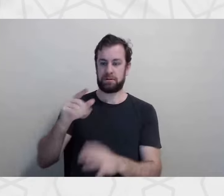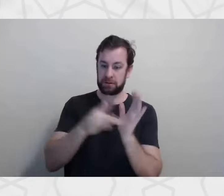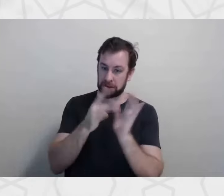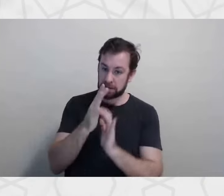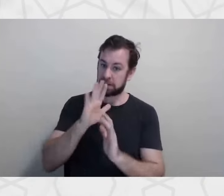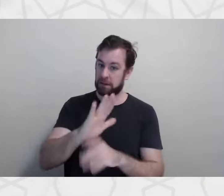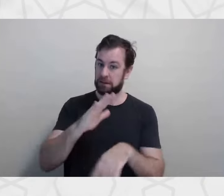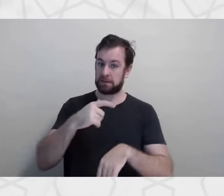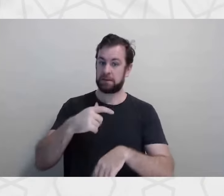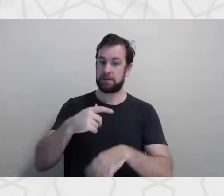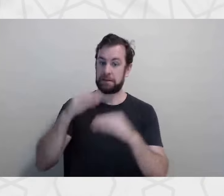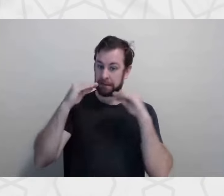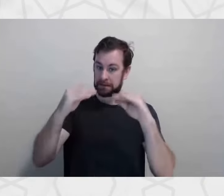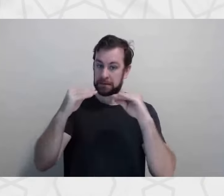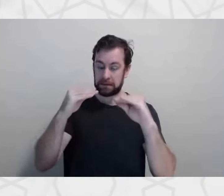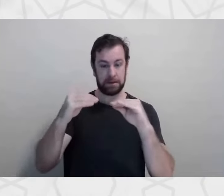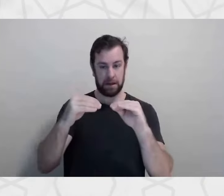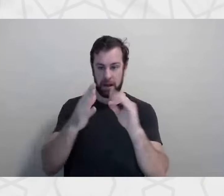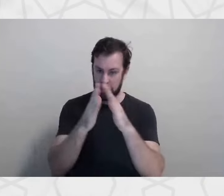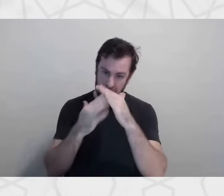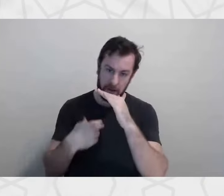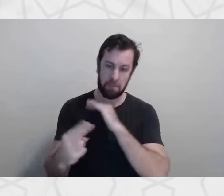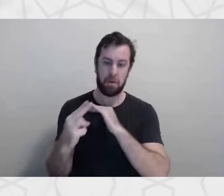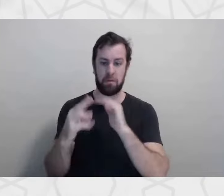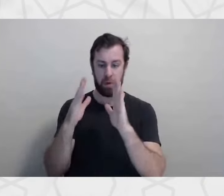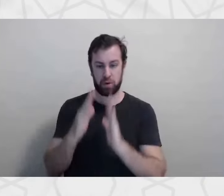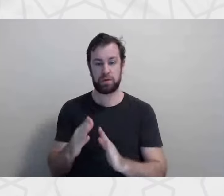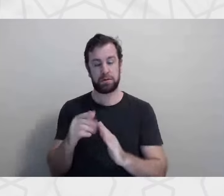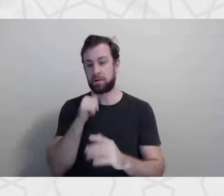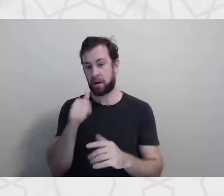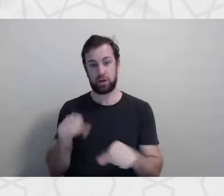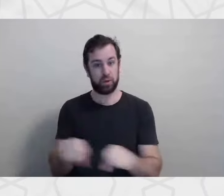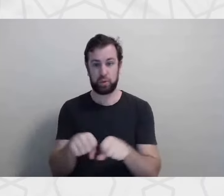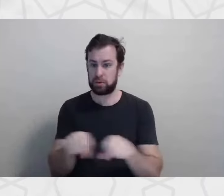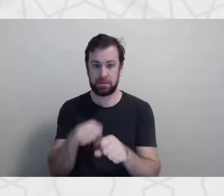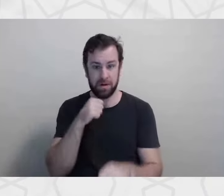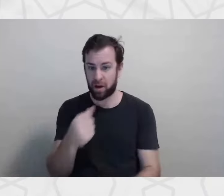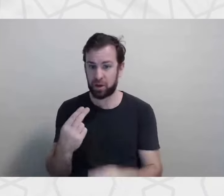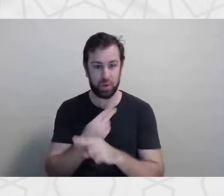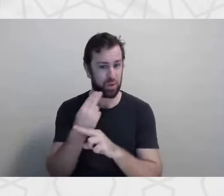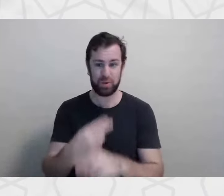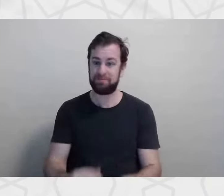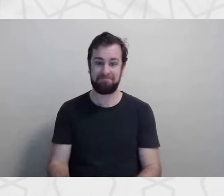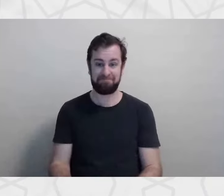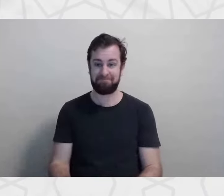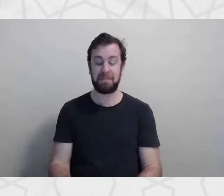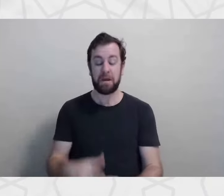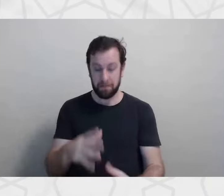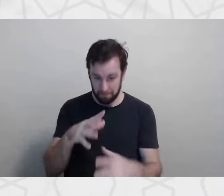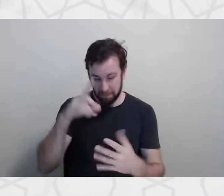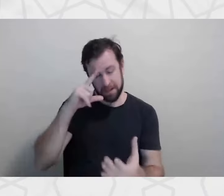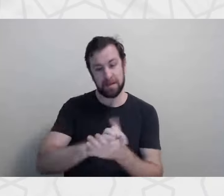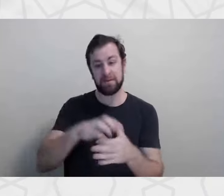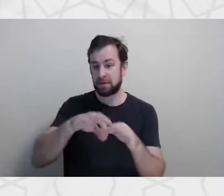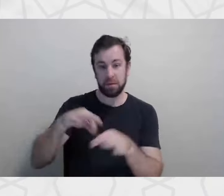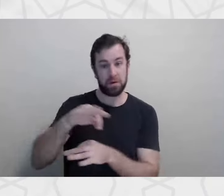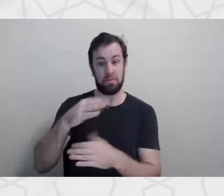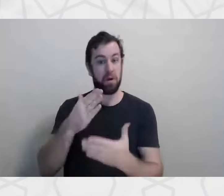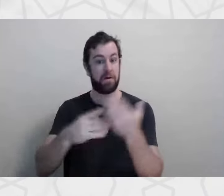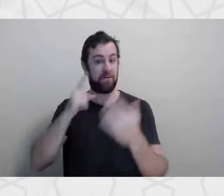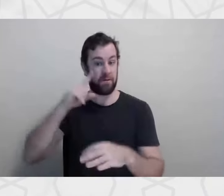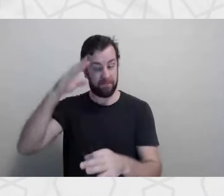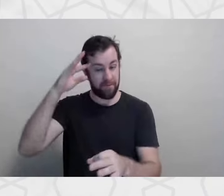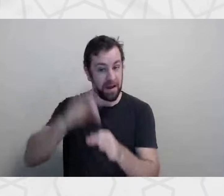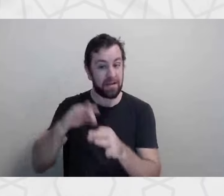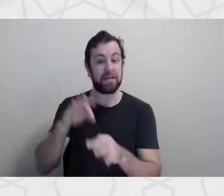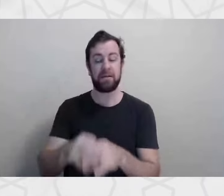humble person, who did not wear shoes most of the time, who believed in the spiritual aspects of faith.